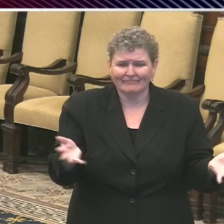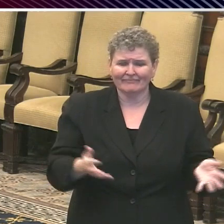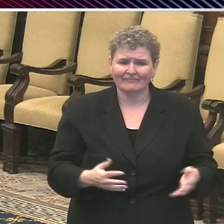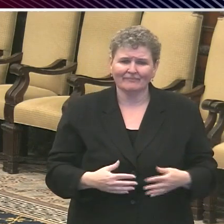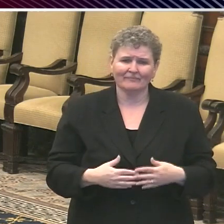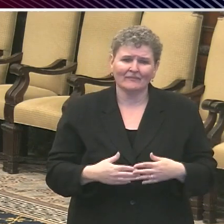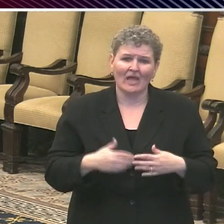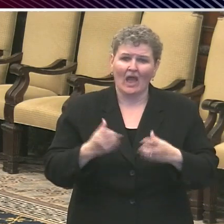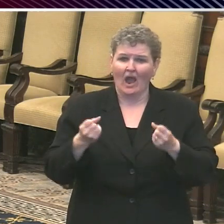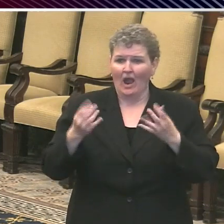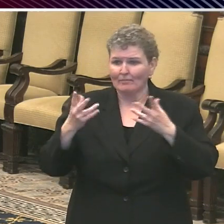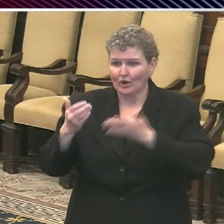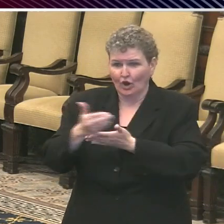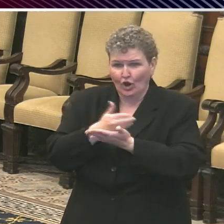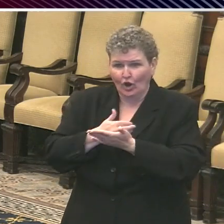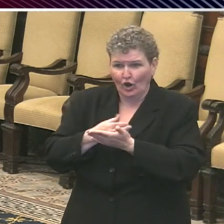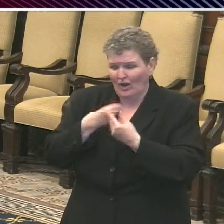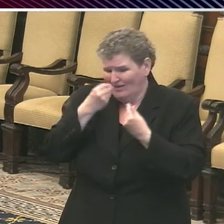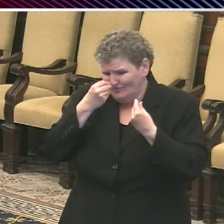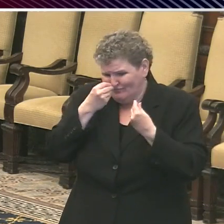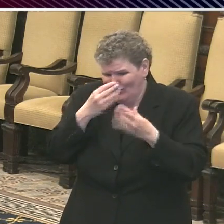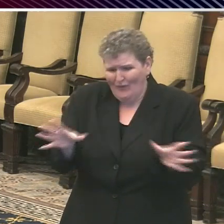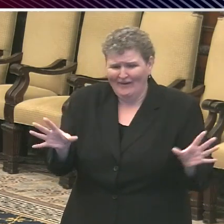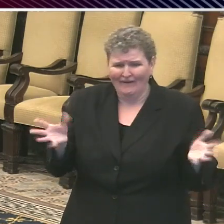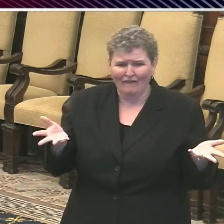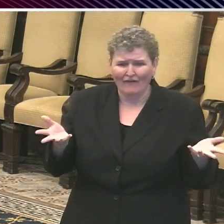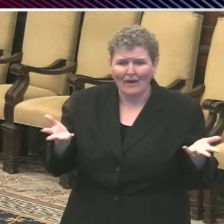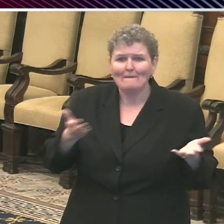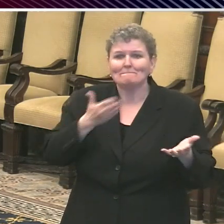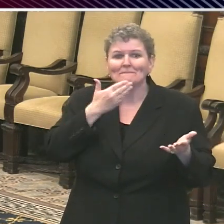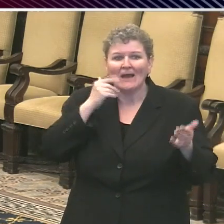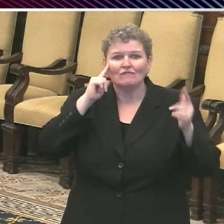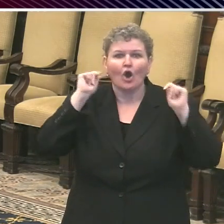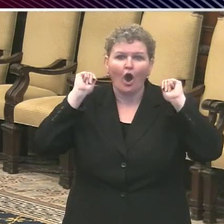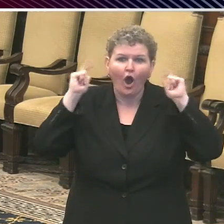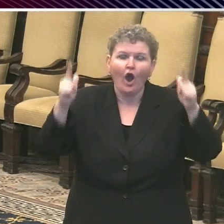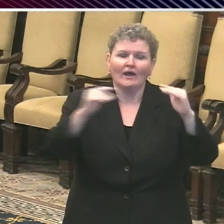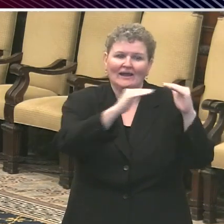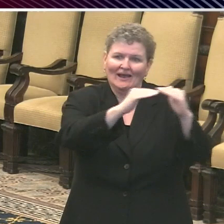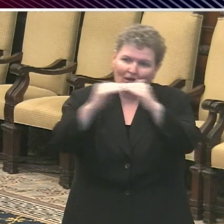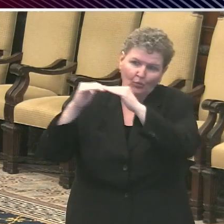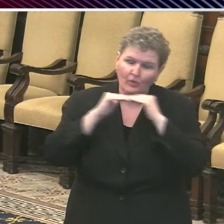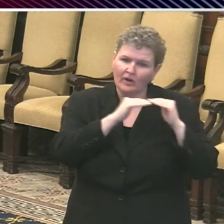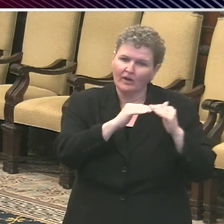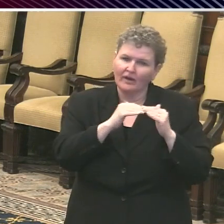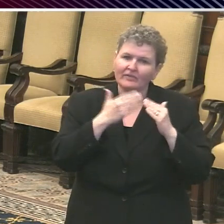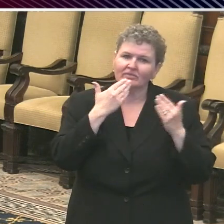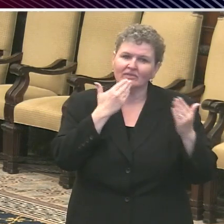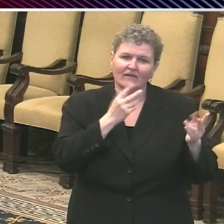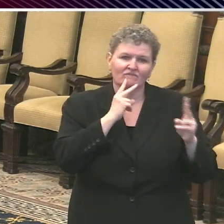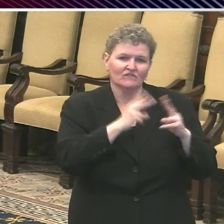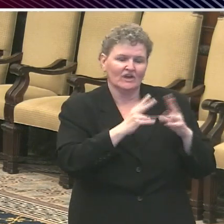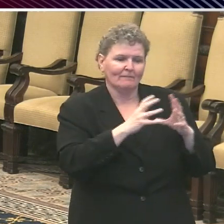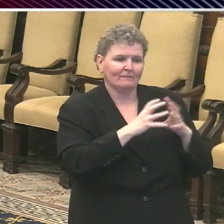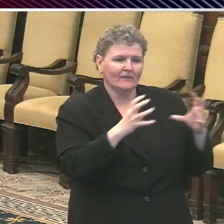or how much money they make, or what color their skin is. We appreciate your candid answers, guys. Thank you very much. Thank